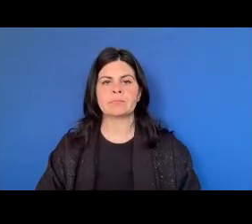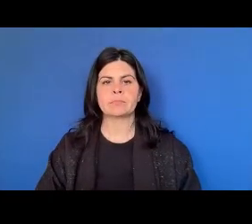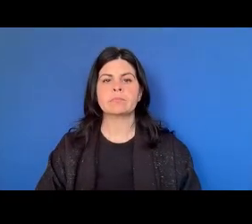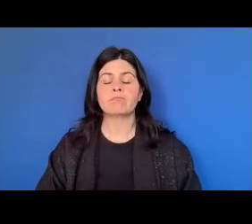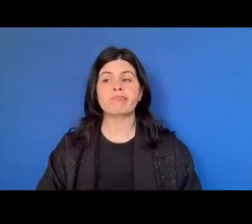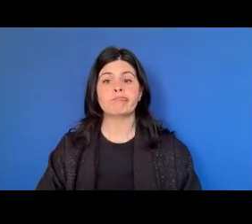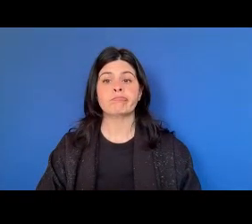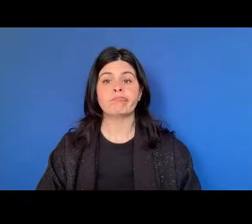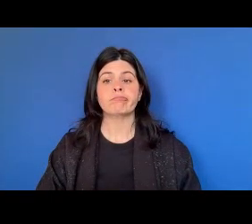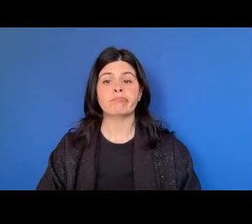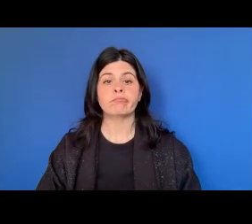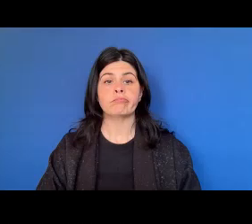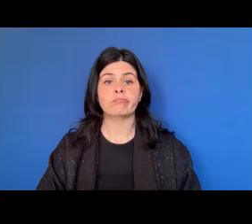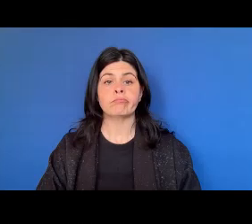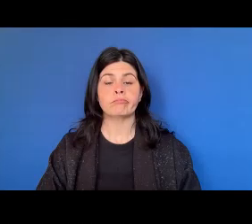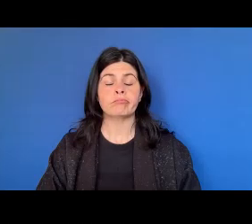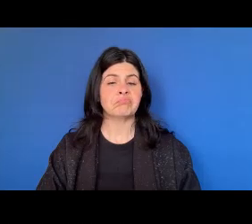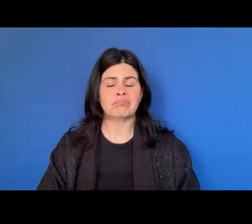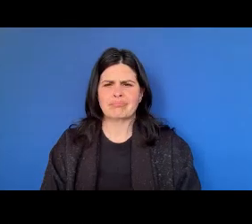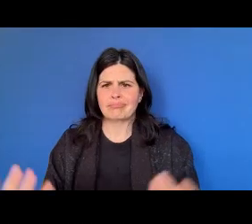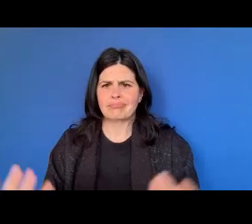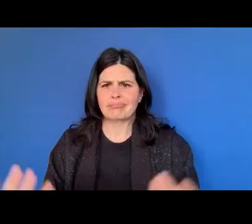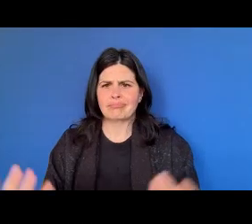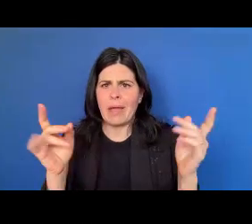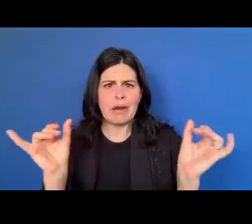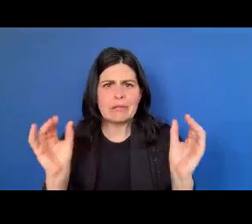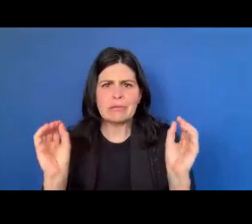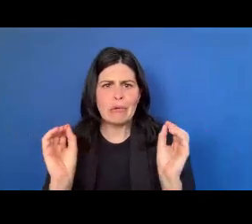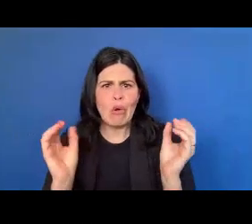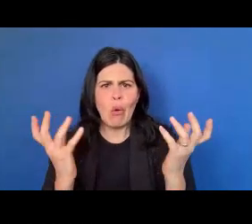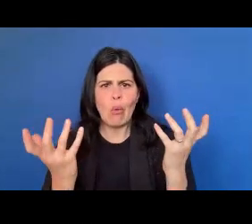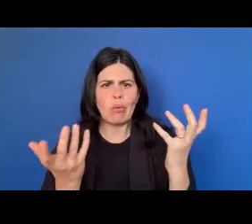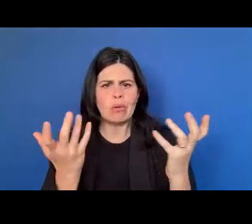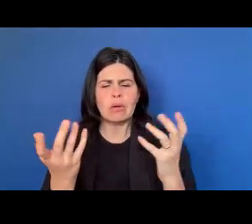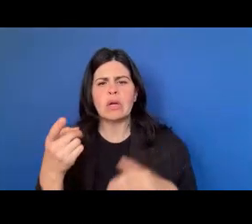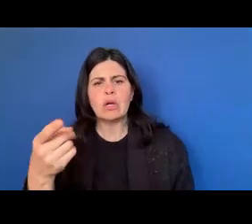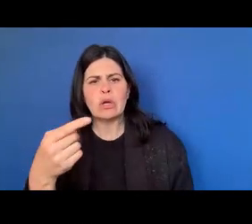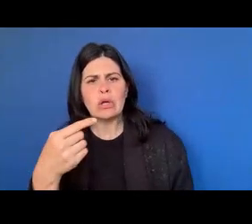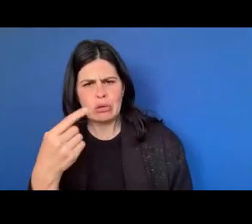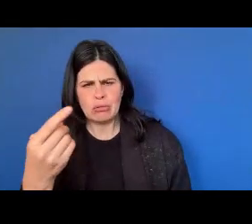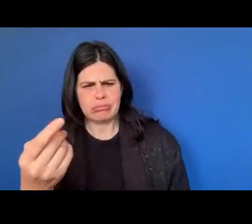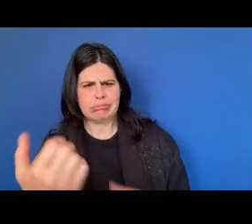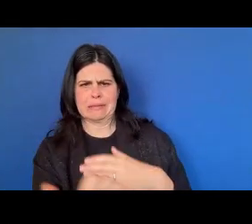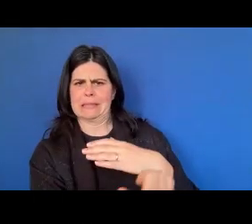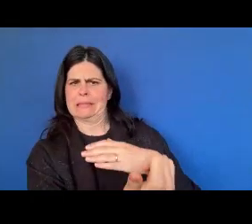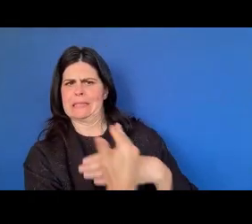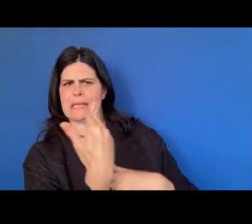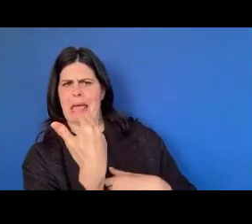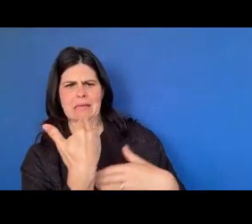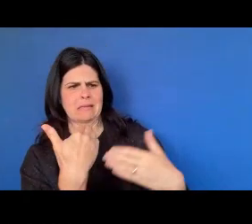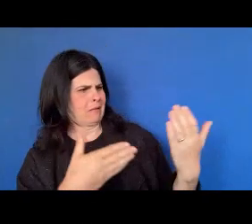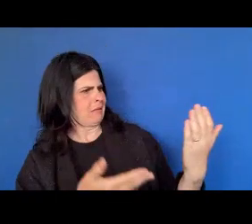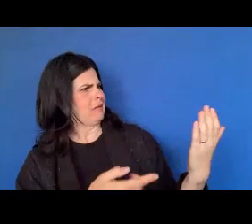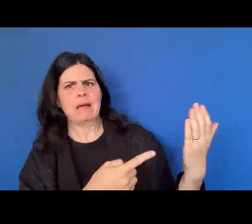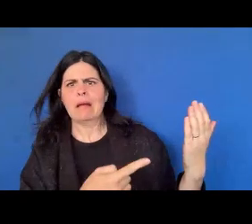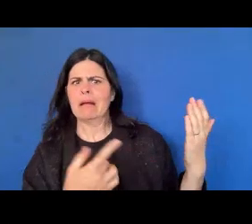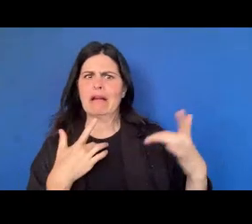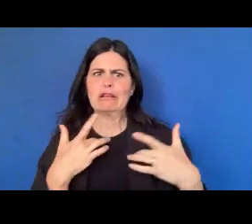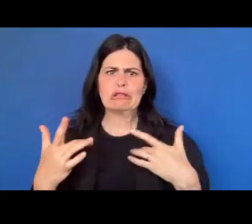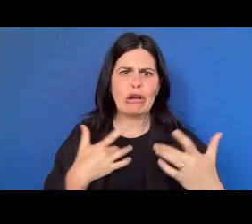I mean, there's no indication as far as, you know, I mean, you put this out to us to make us concerned and freak out as